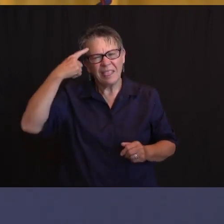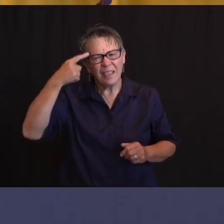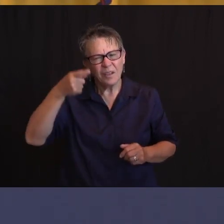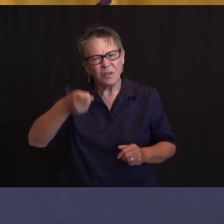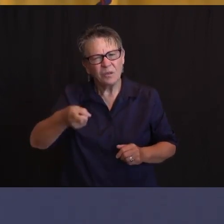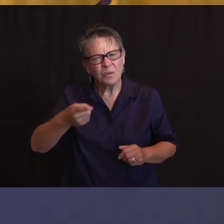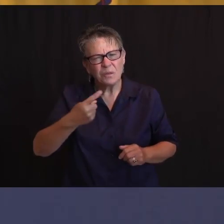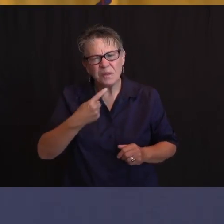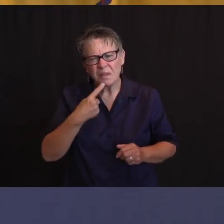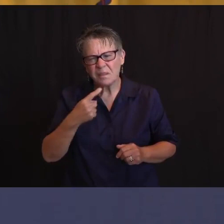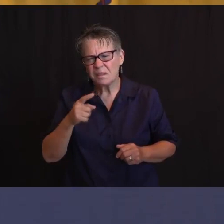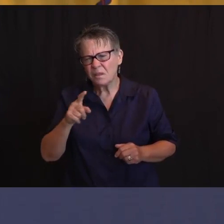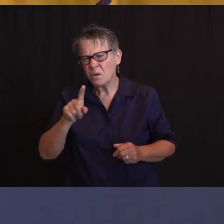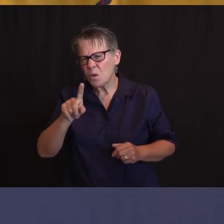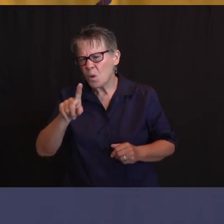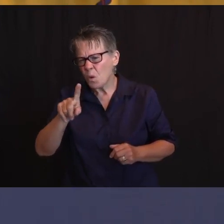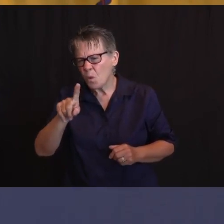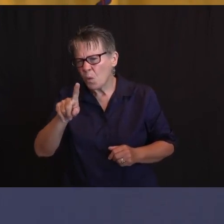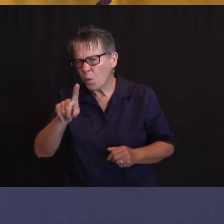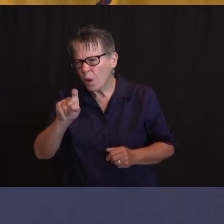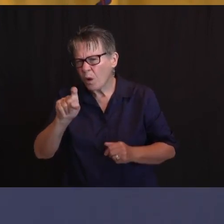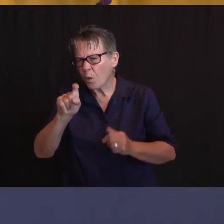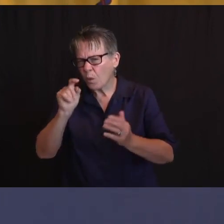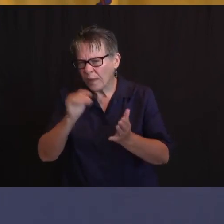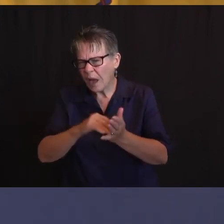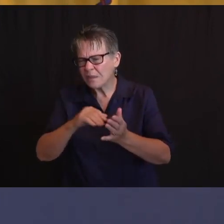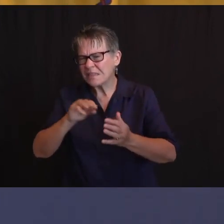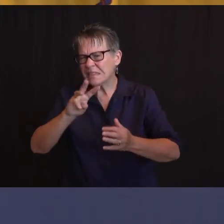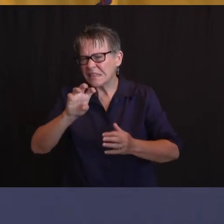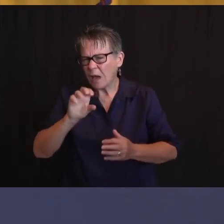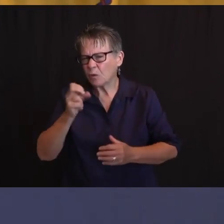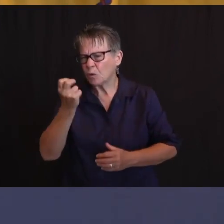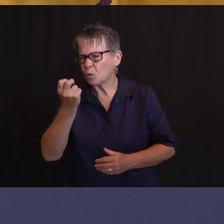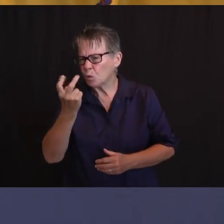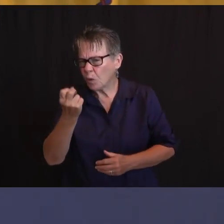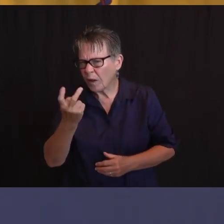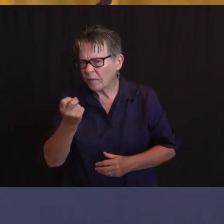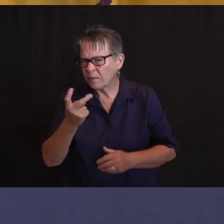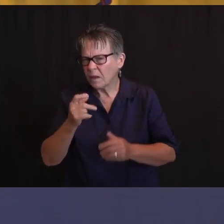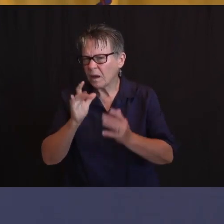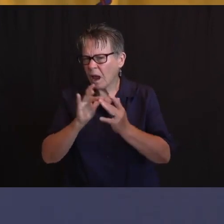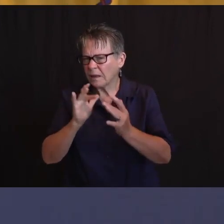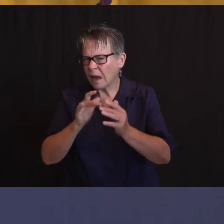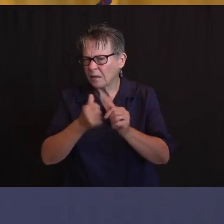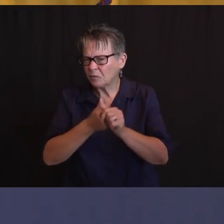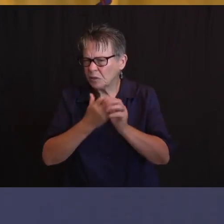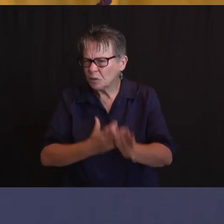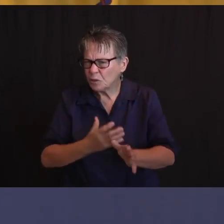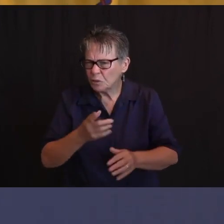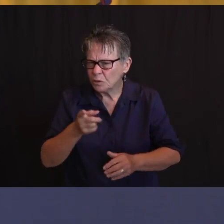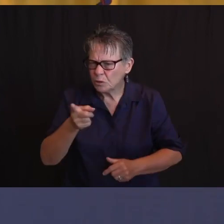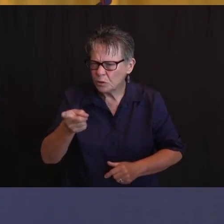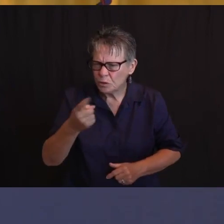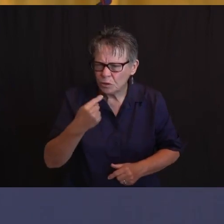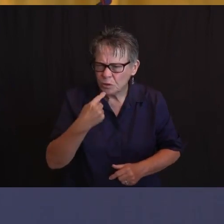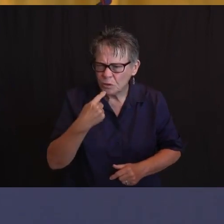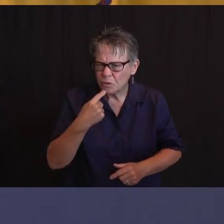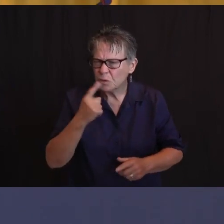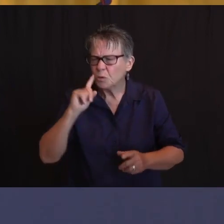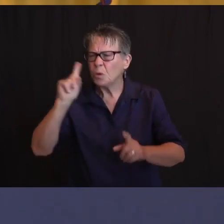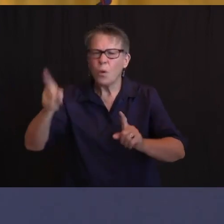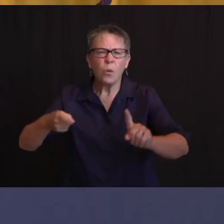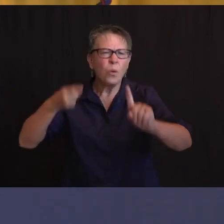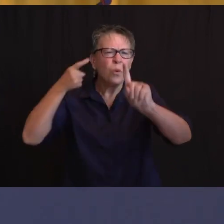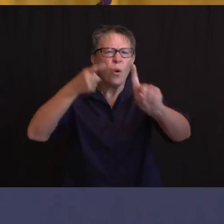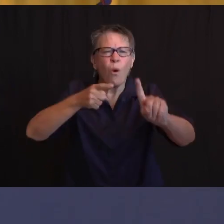now in the state. What's the number you're trying to get to? How many does the state need? And since you were talking about